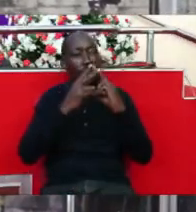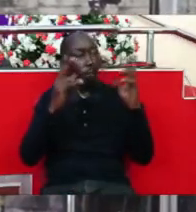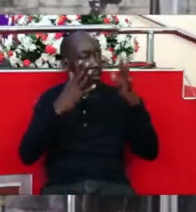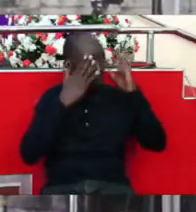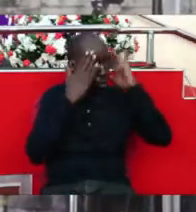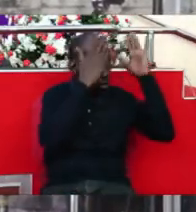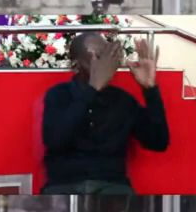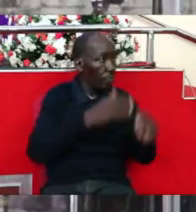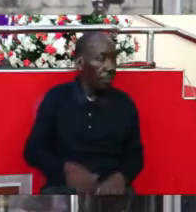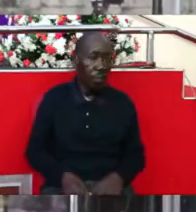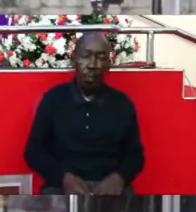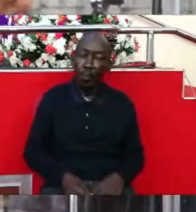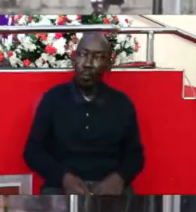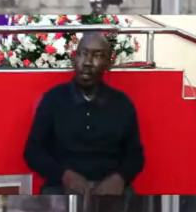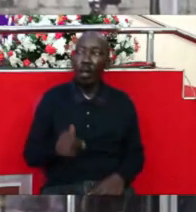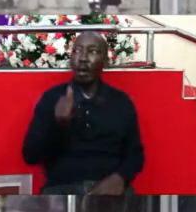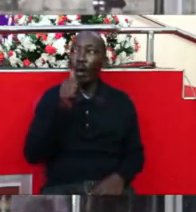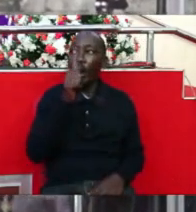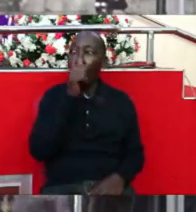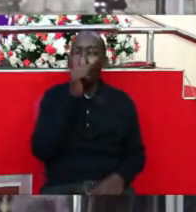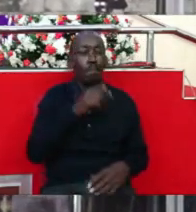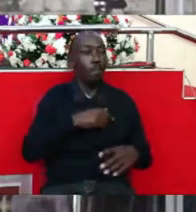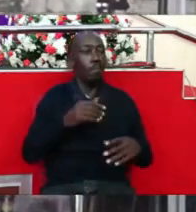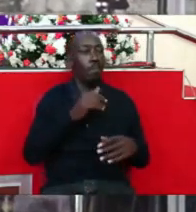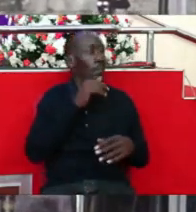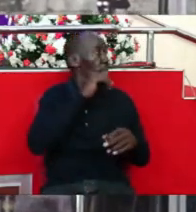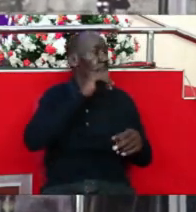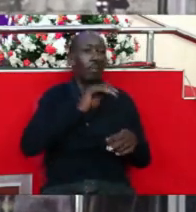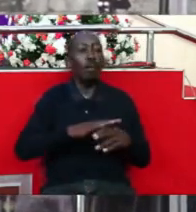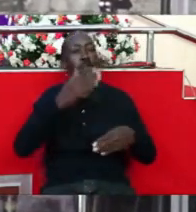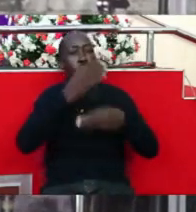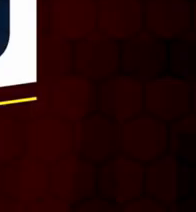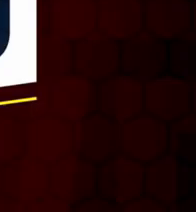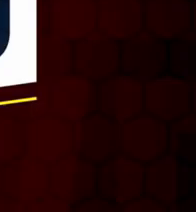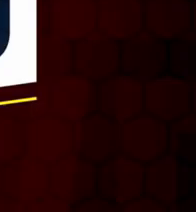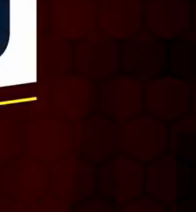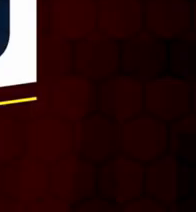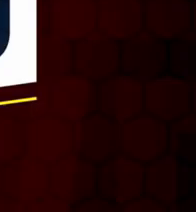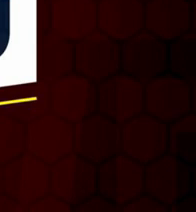And I'm behind you with the blocks.